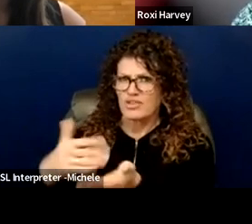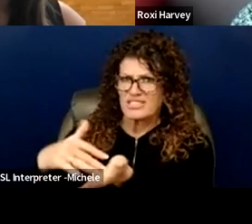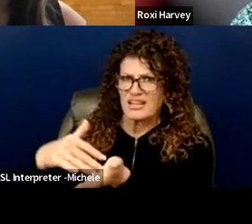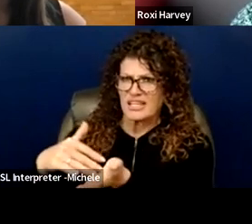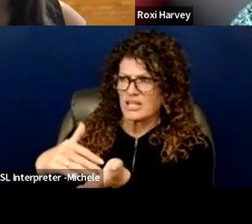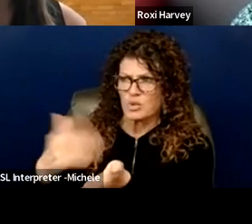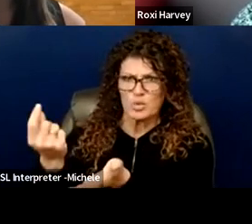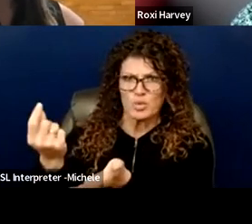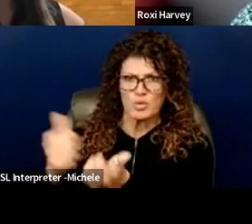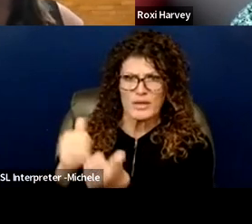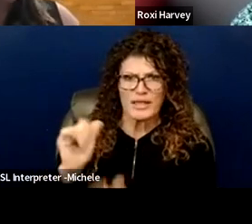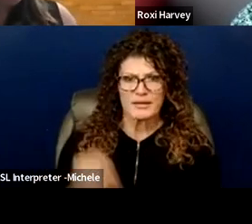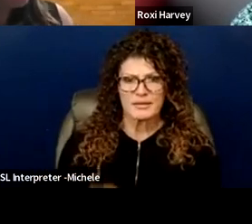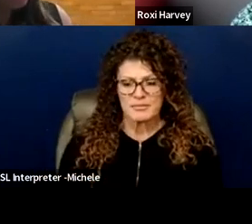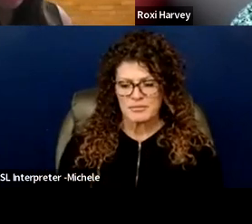in first place.